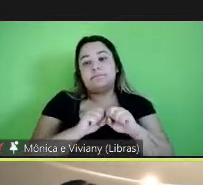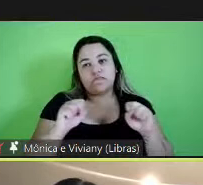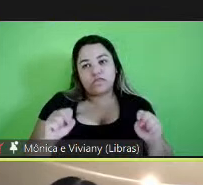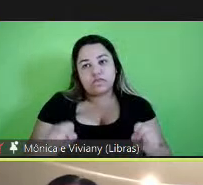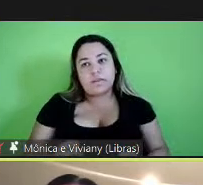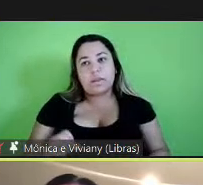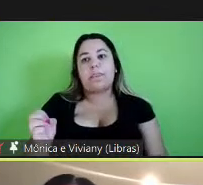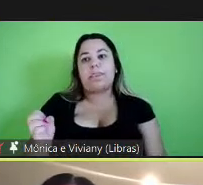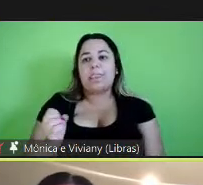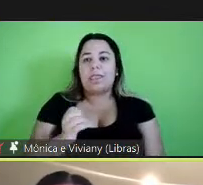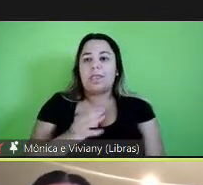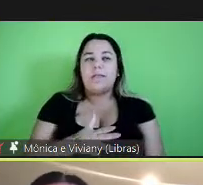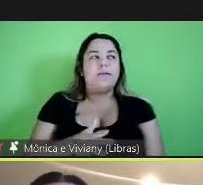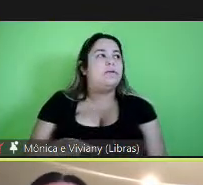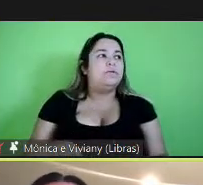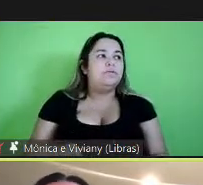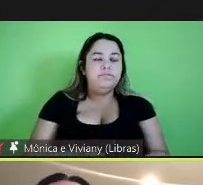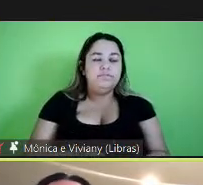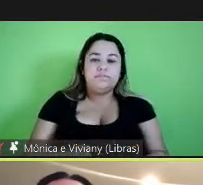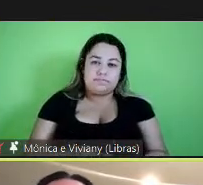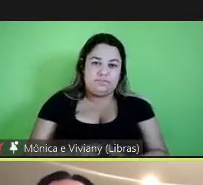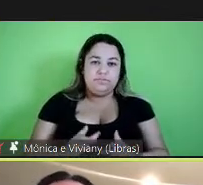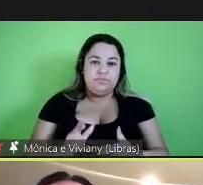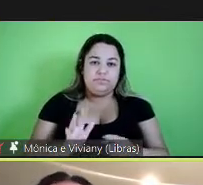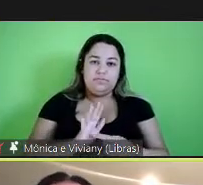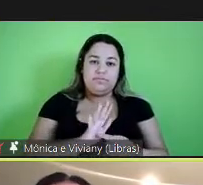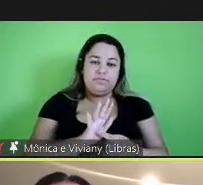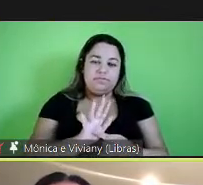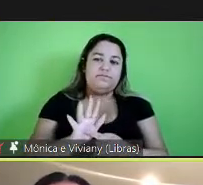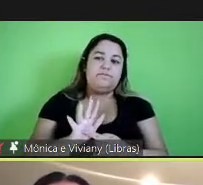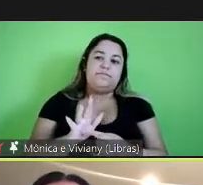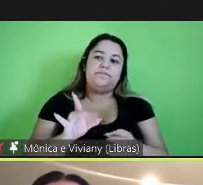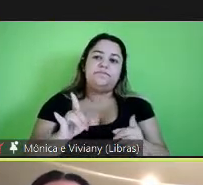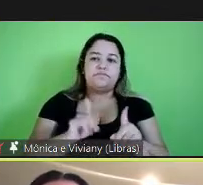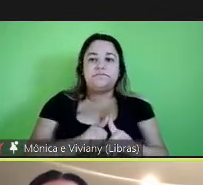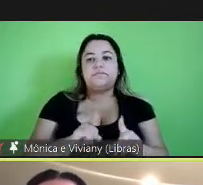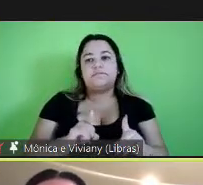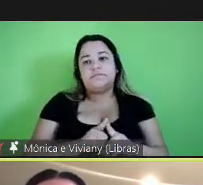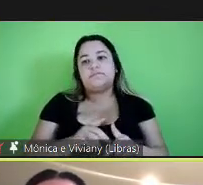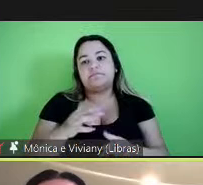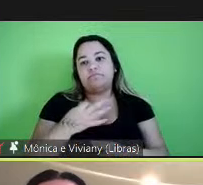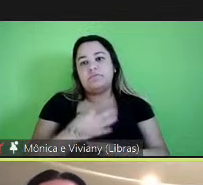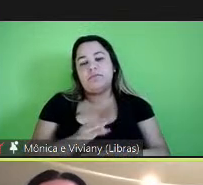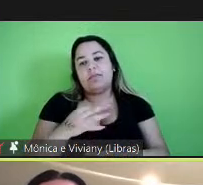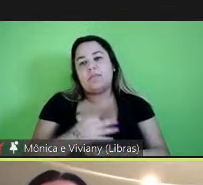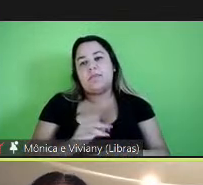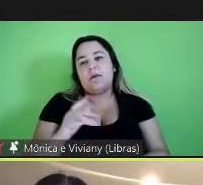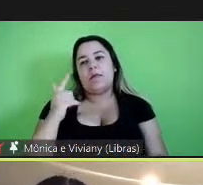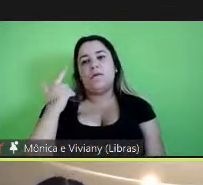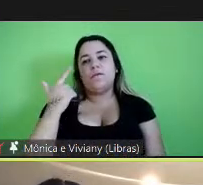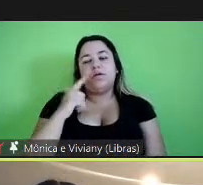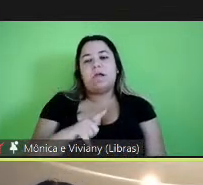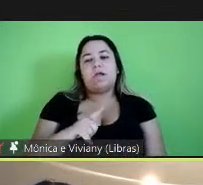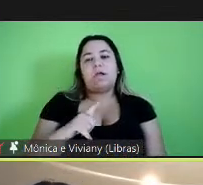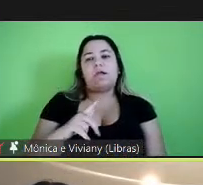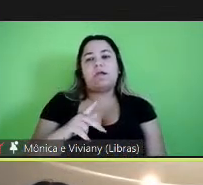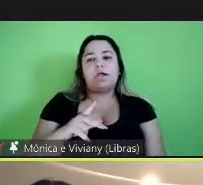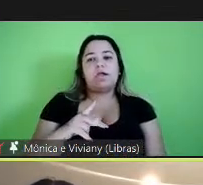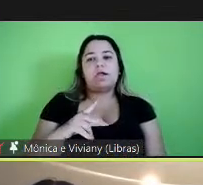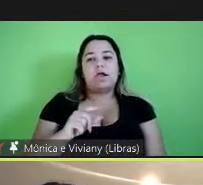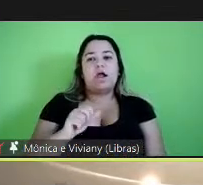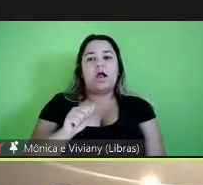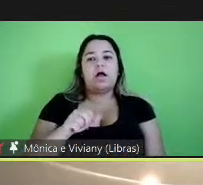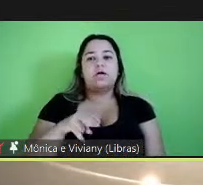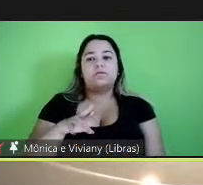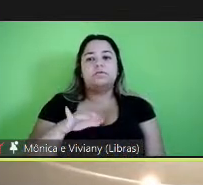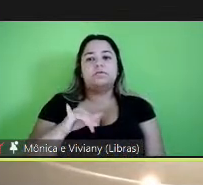struck me was that it was, it was tried and tested and had been co-produced with other local authorities. So we know that that it did work.